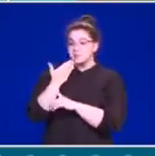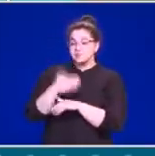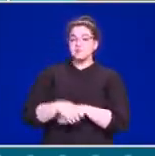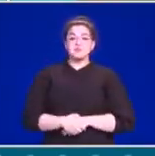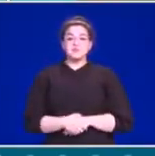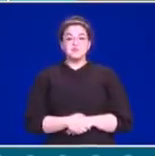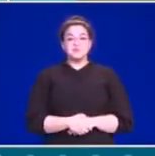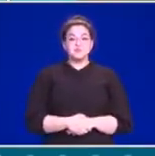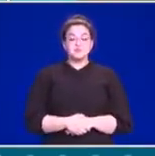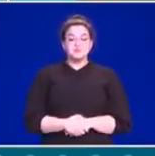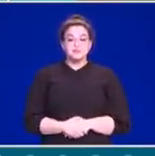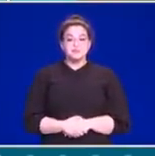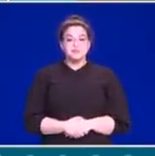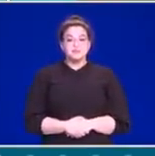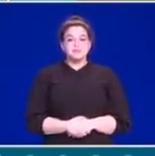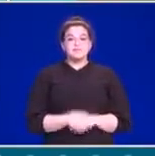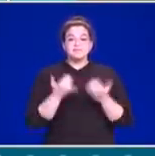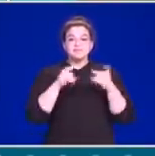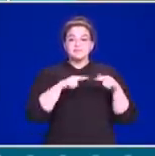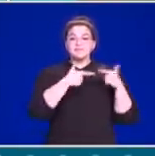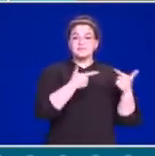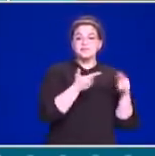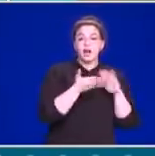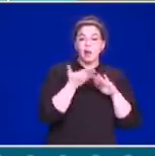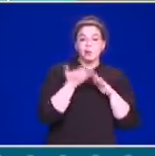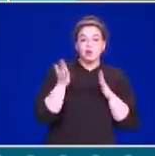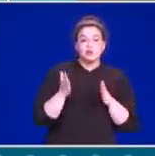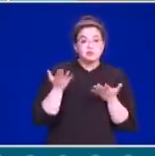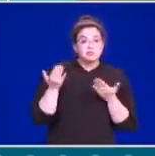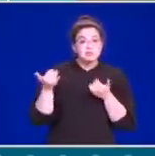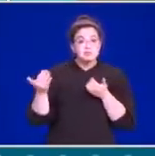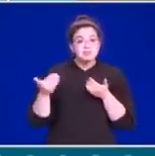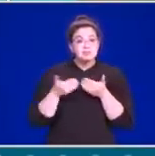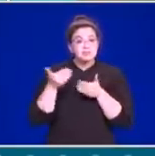Thank you, Nicholas. And tossing it back to the operator, do we have our next caller?